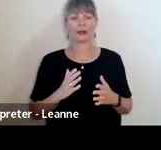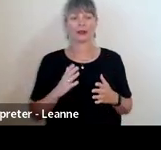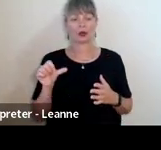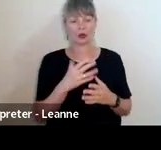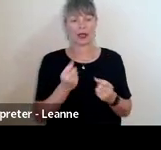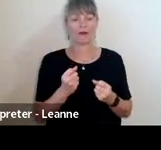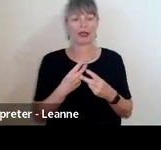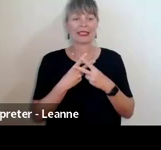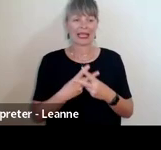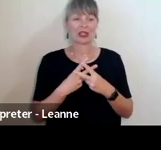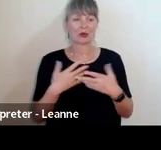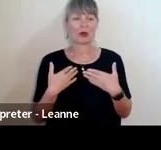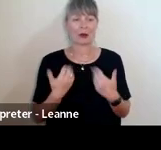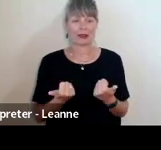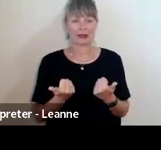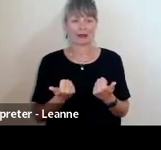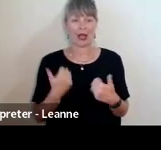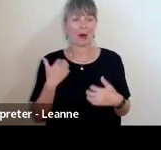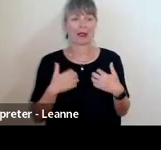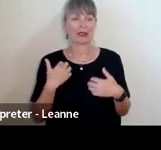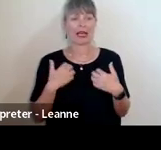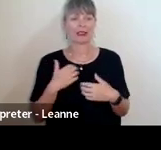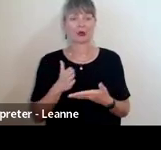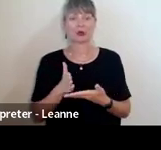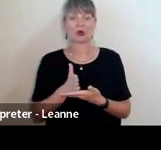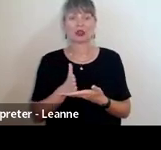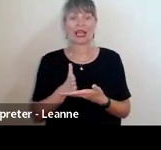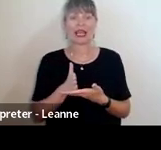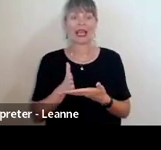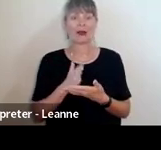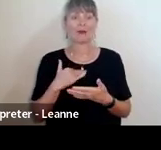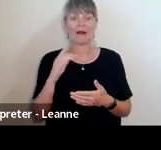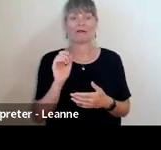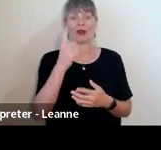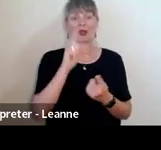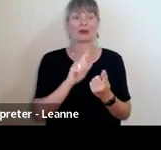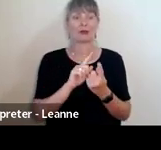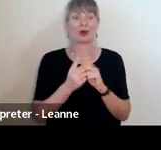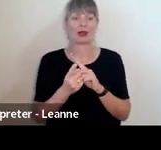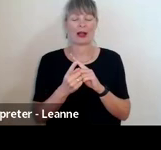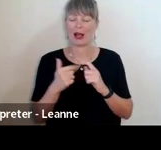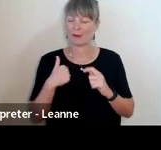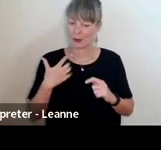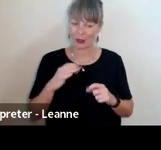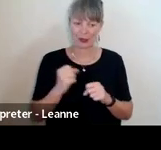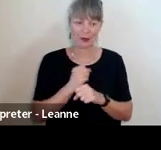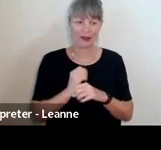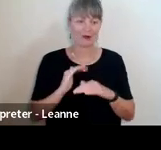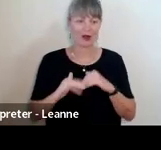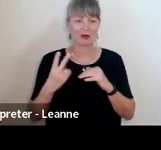product, a design I've wanted to create for over 20 years. Join our waitlist by visiting